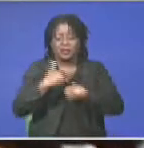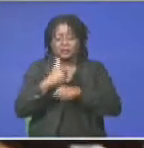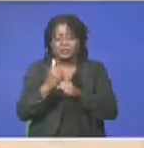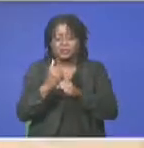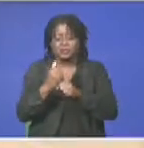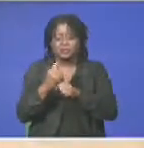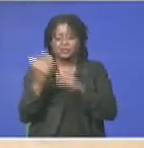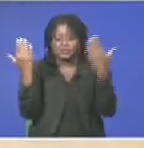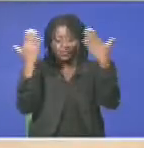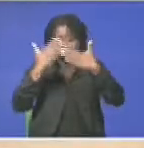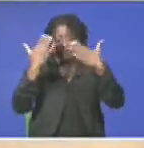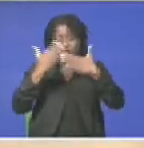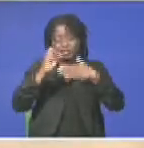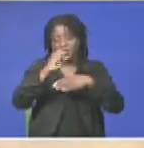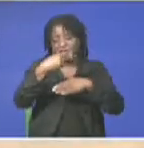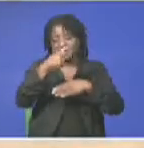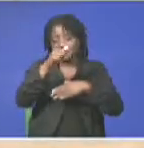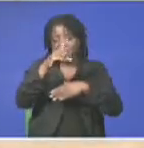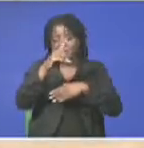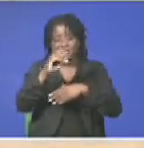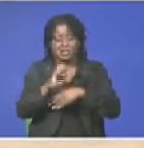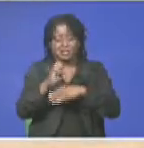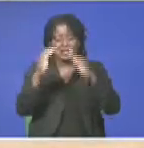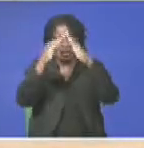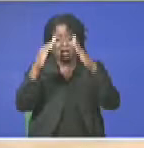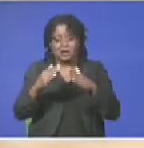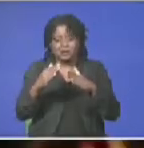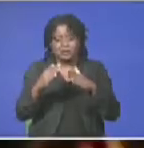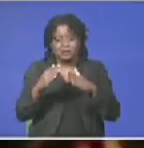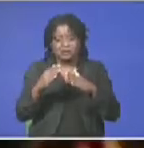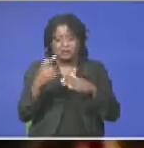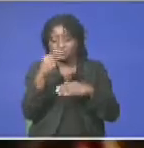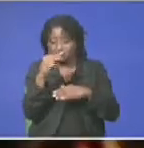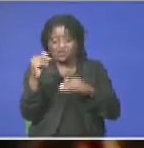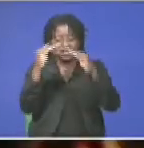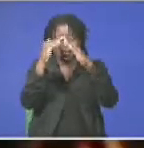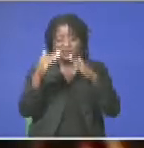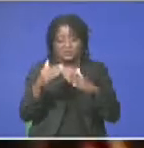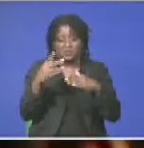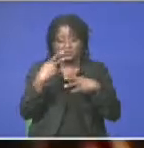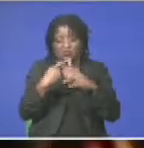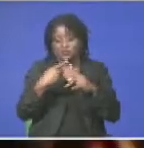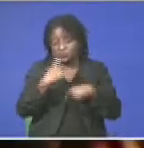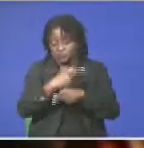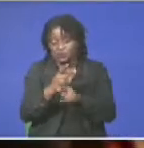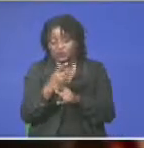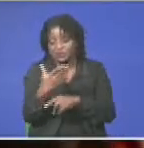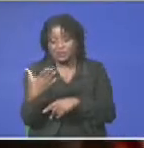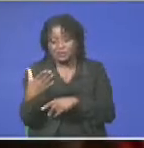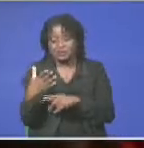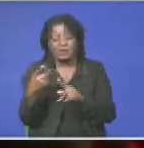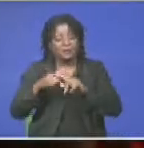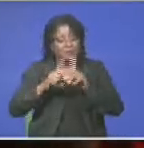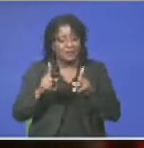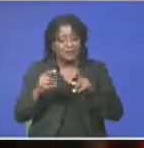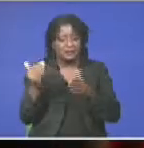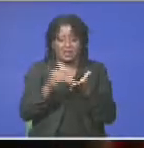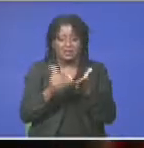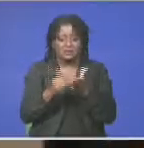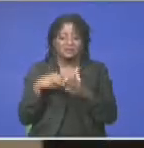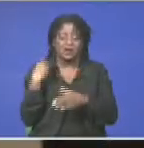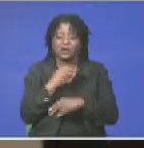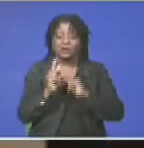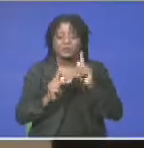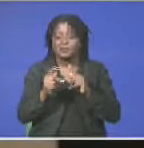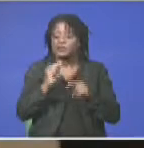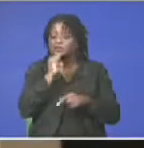greenhouses and produce items so that we can transform our living condition and the country. But yet, thousands of our people are idle